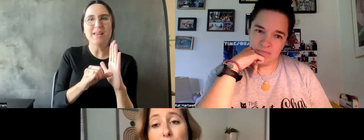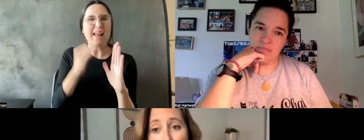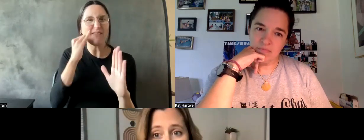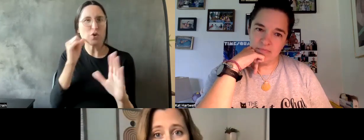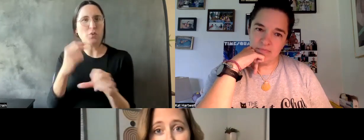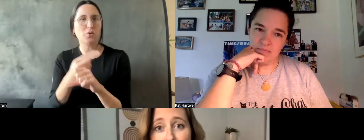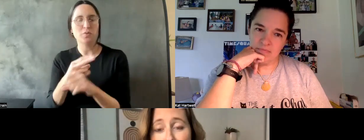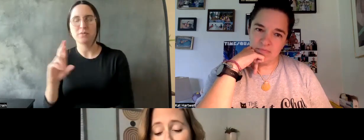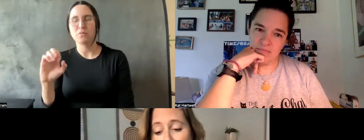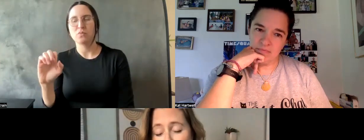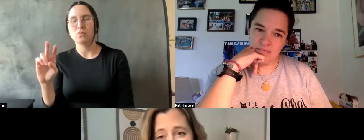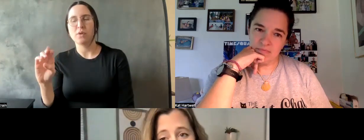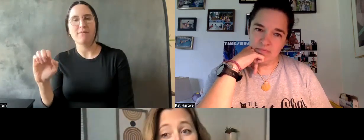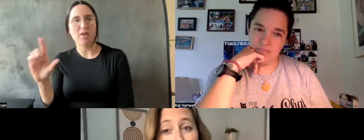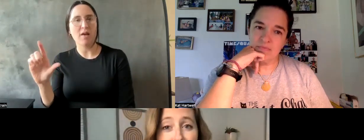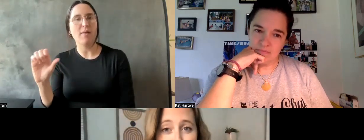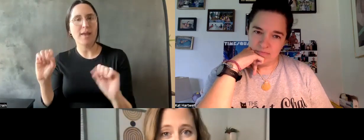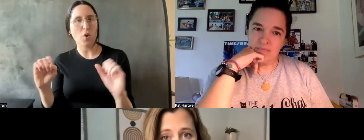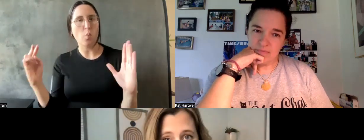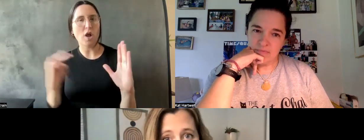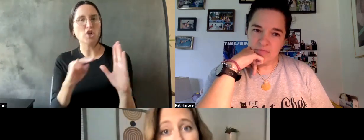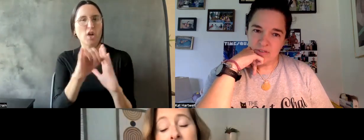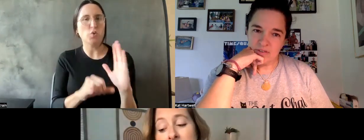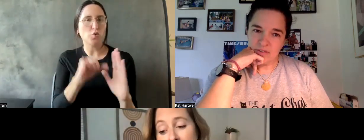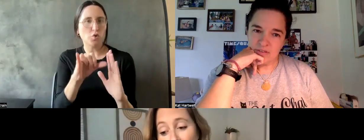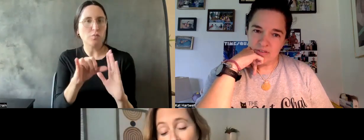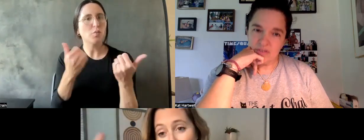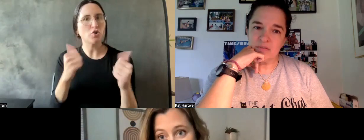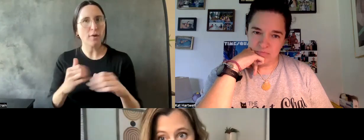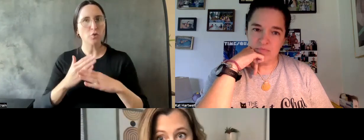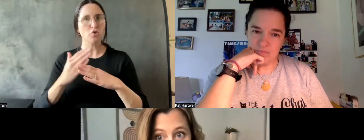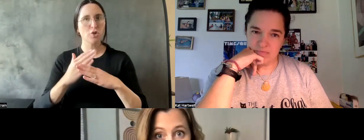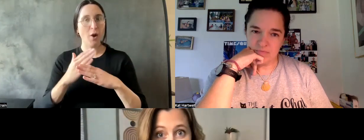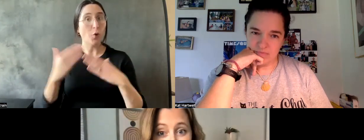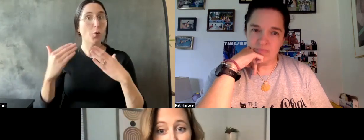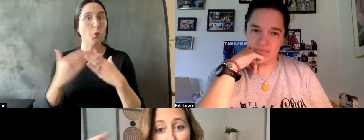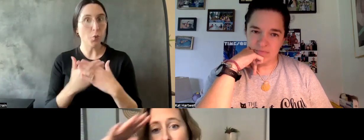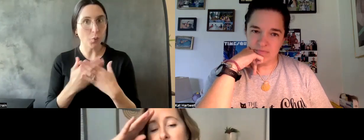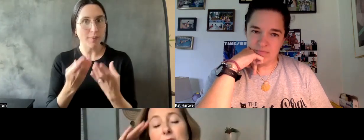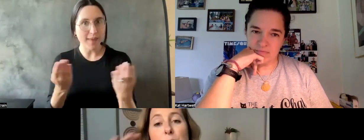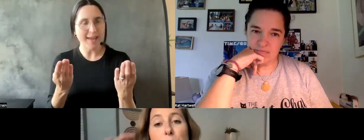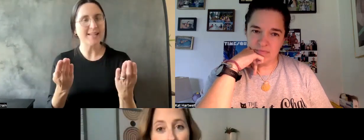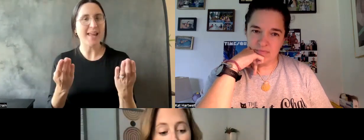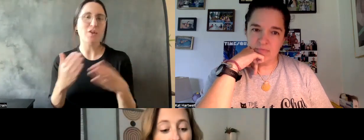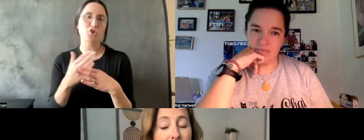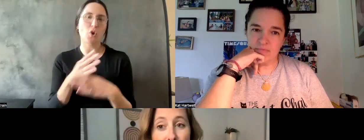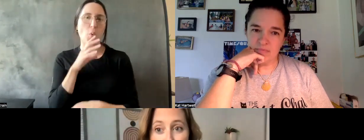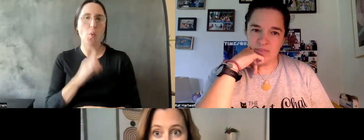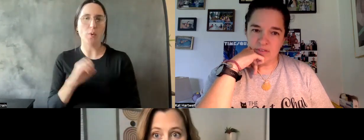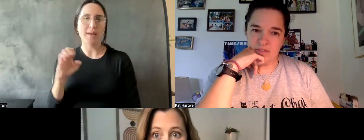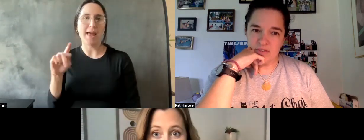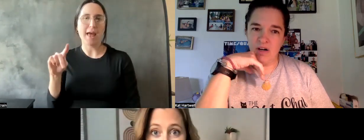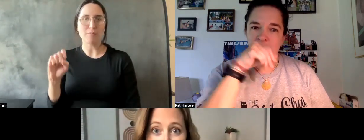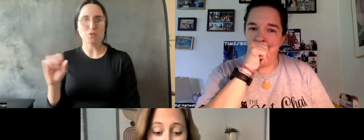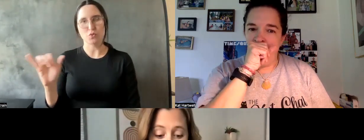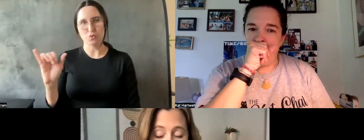kind of try to keep it fresh as much as we can until I can travel again. So it was made very